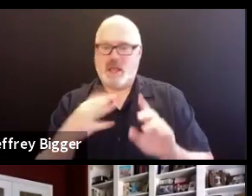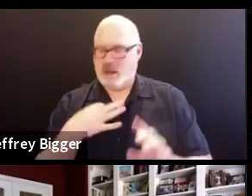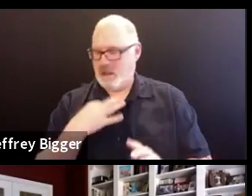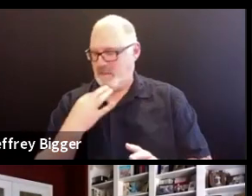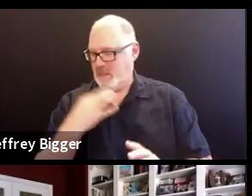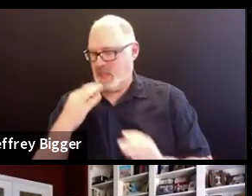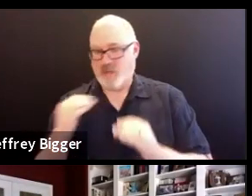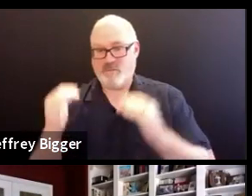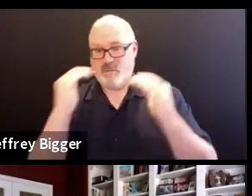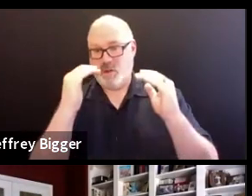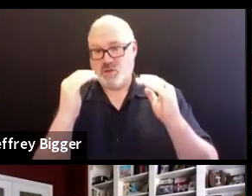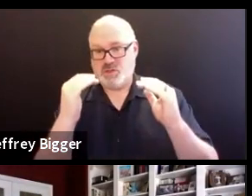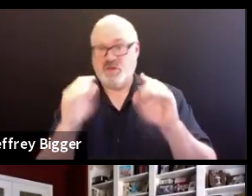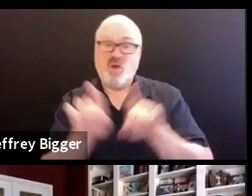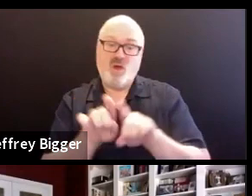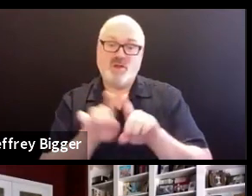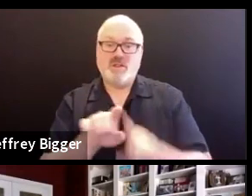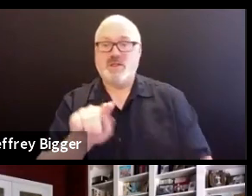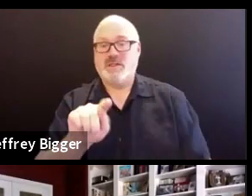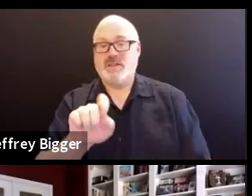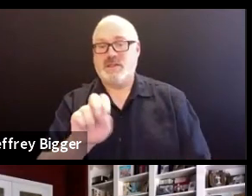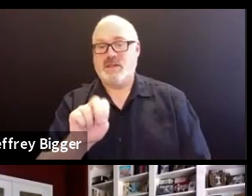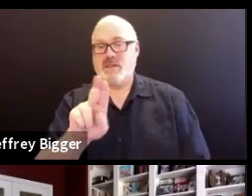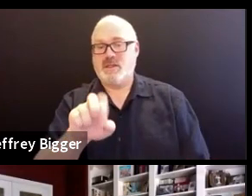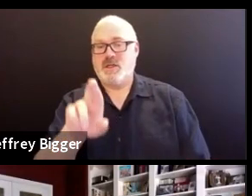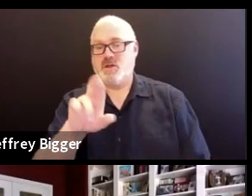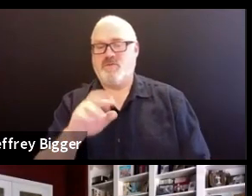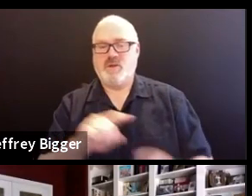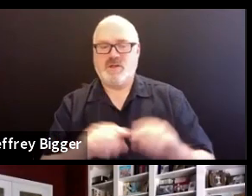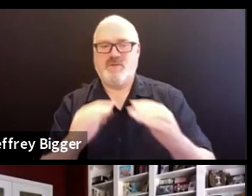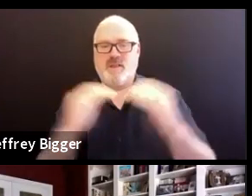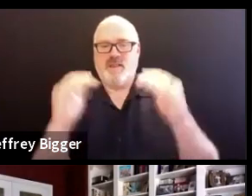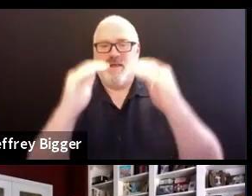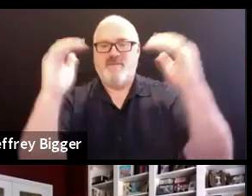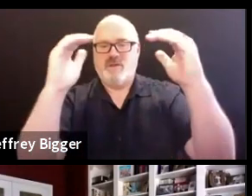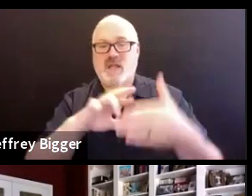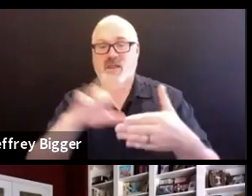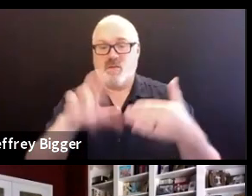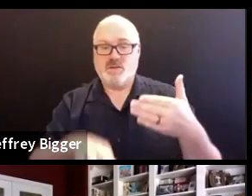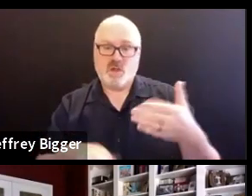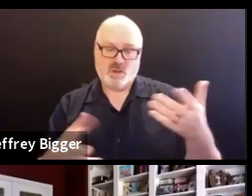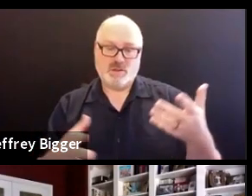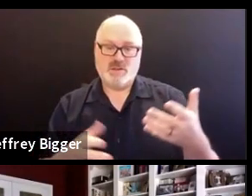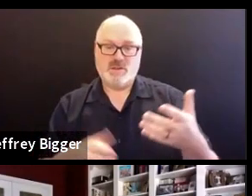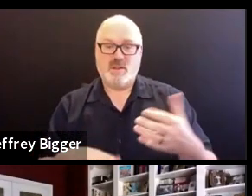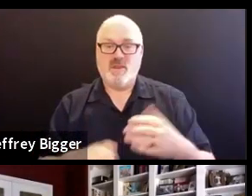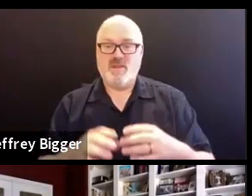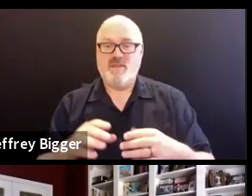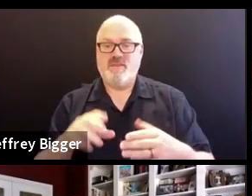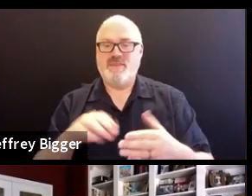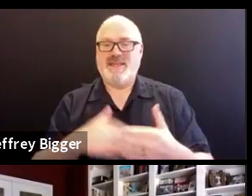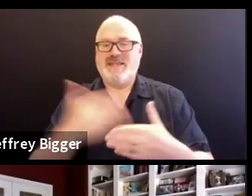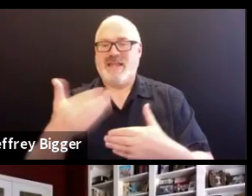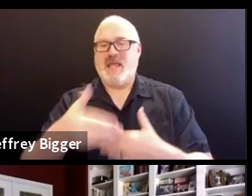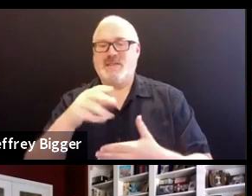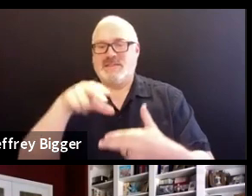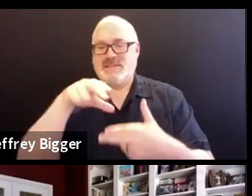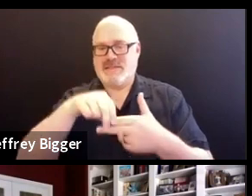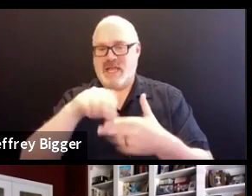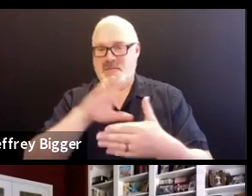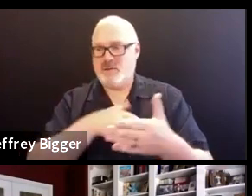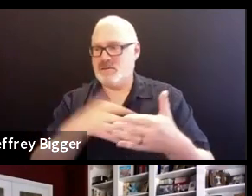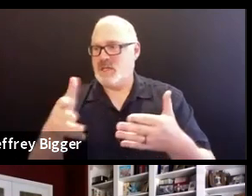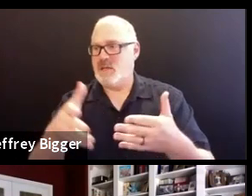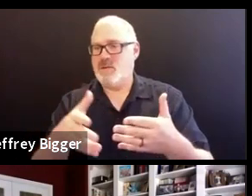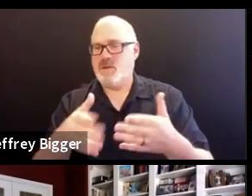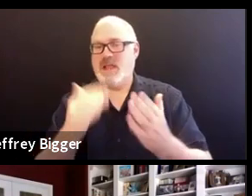promotion and or tenure to the different levels and the outcomes overall. And then in the following table, or the following pages, are a